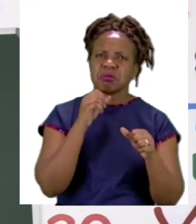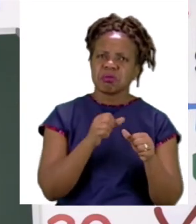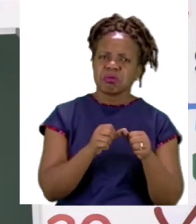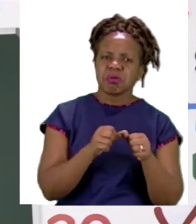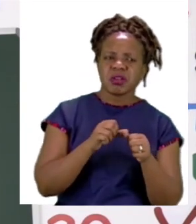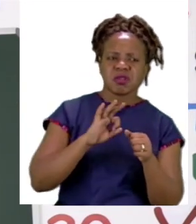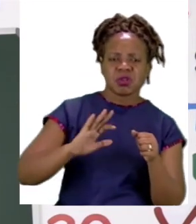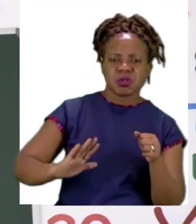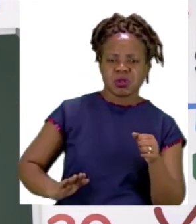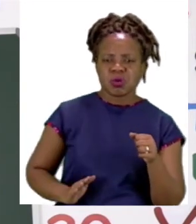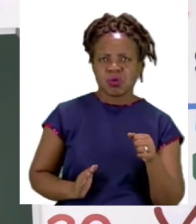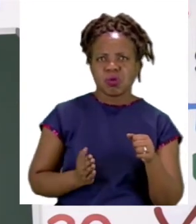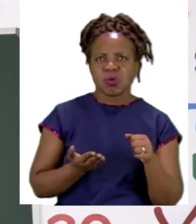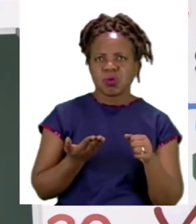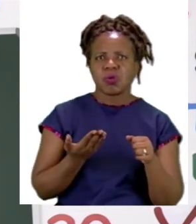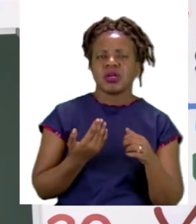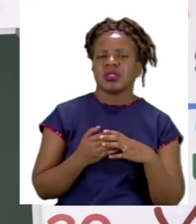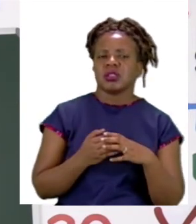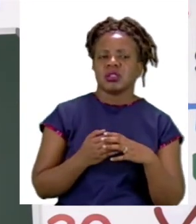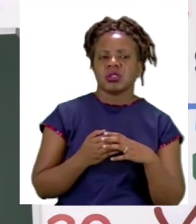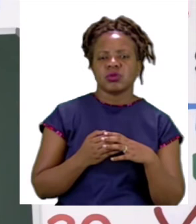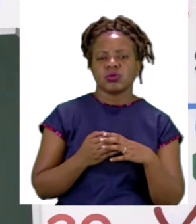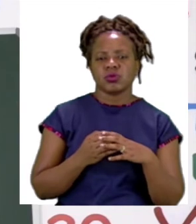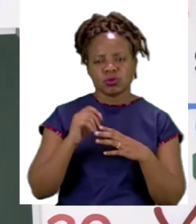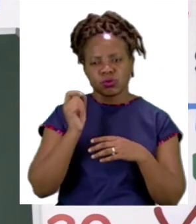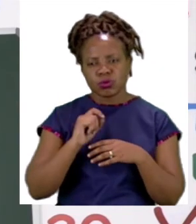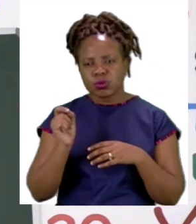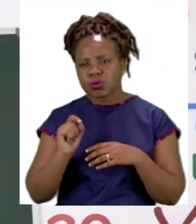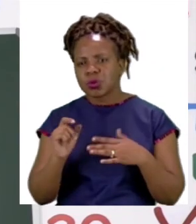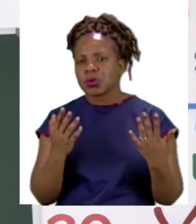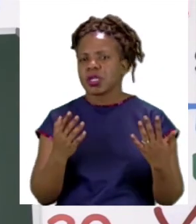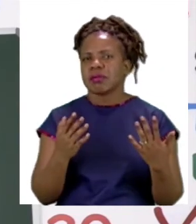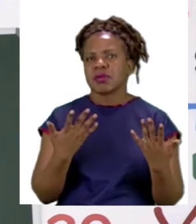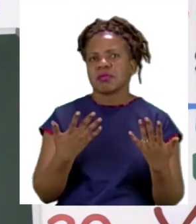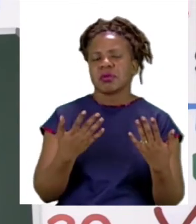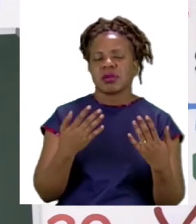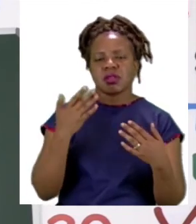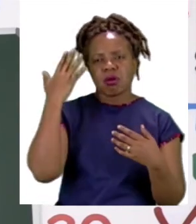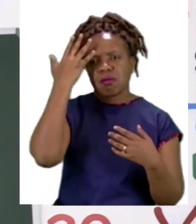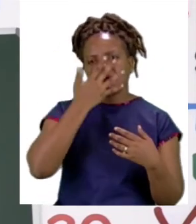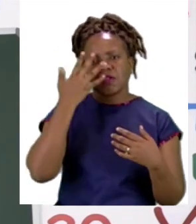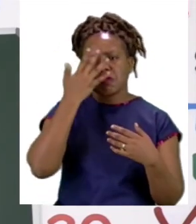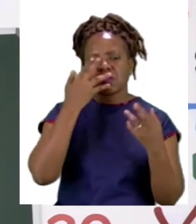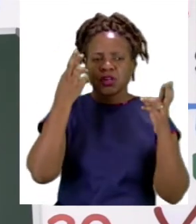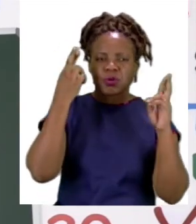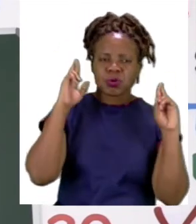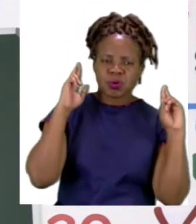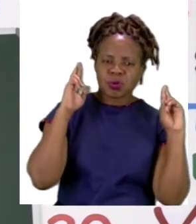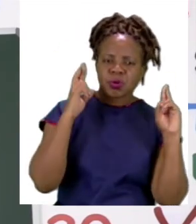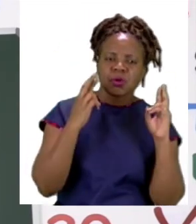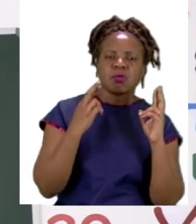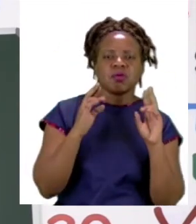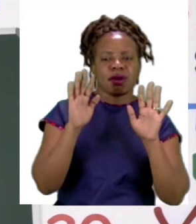Maybe the bathroom is green or yellow. Maybe the furniture,